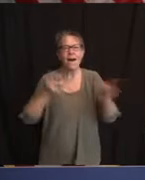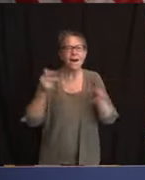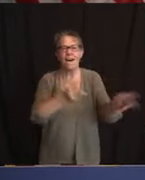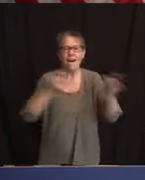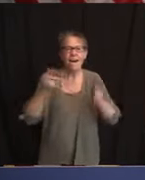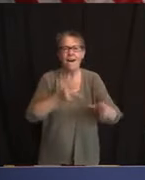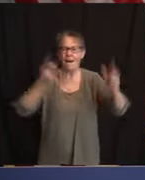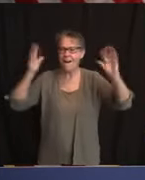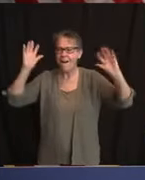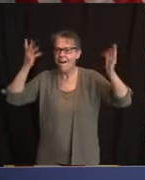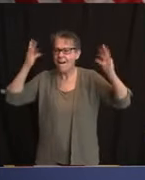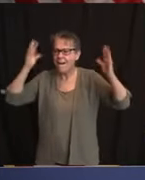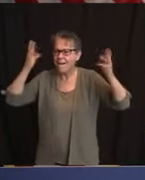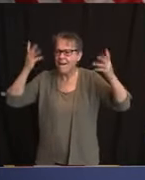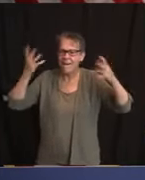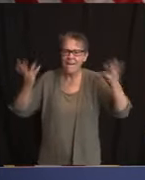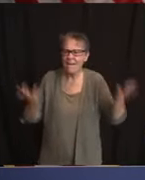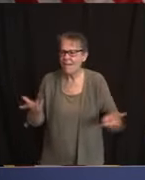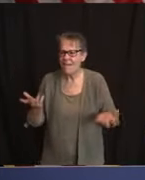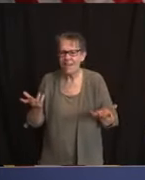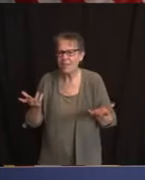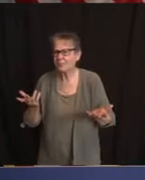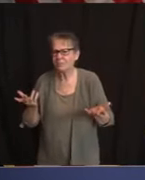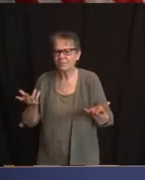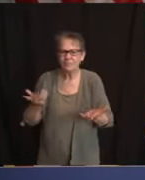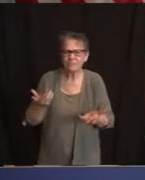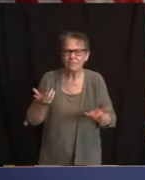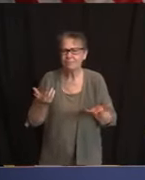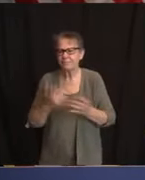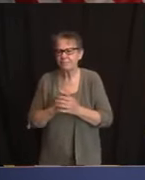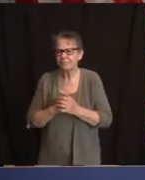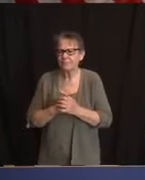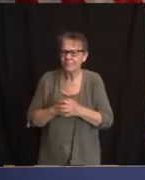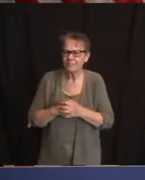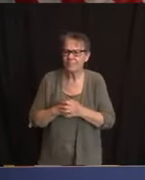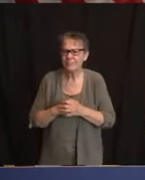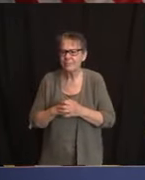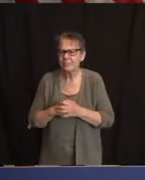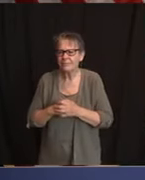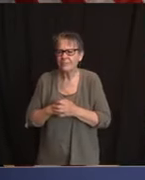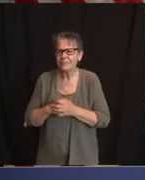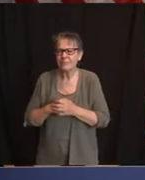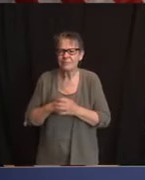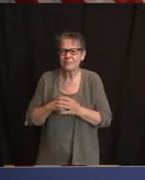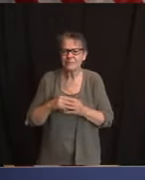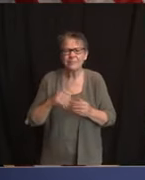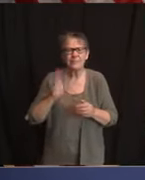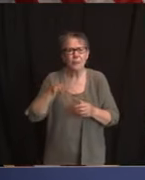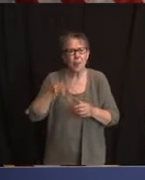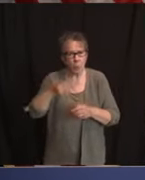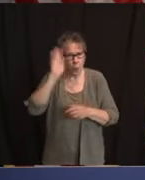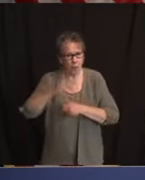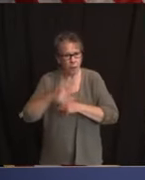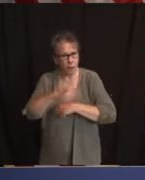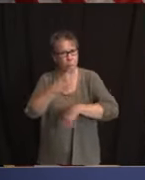play golf when seniors are banned from these drive-by graduations when both are outdoors?